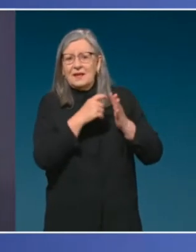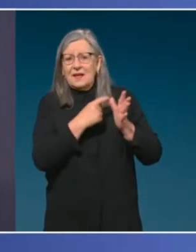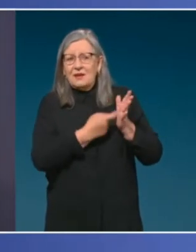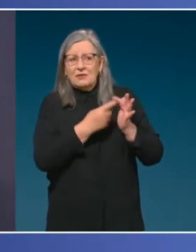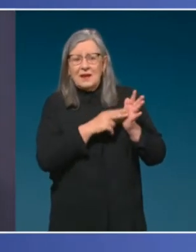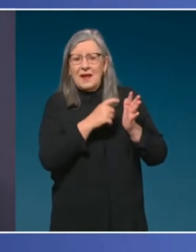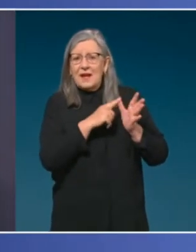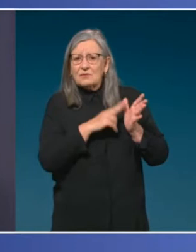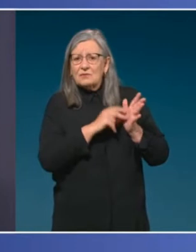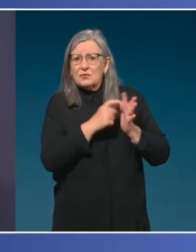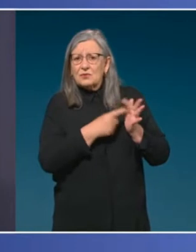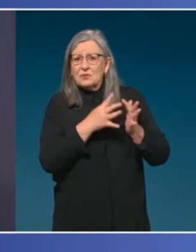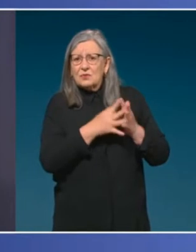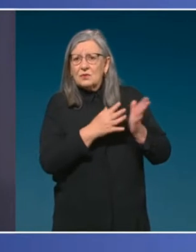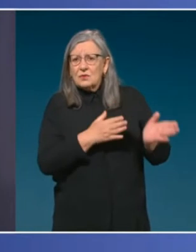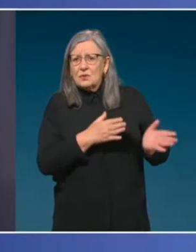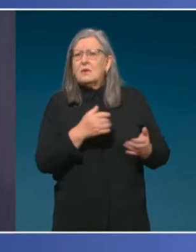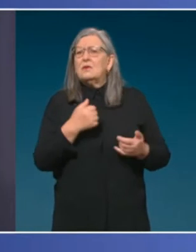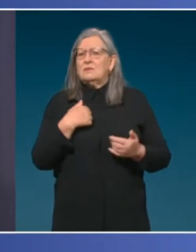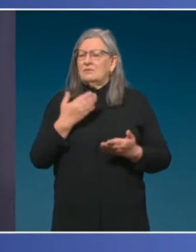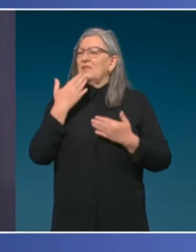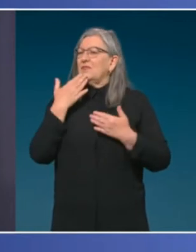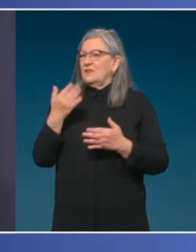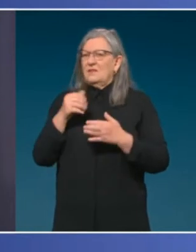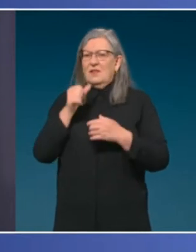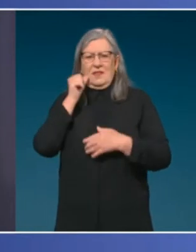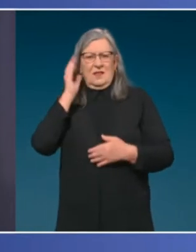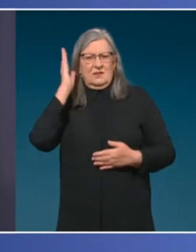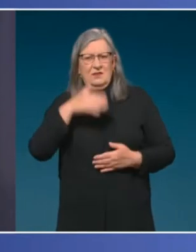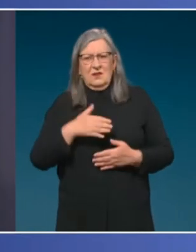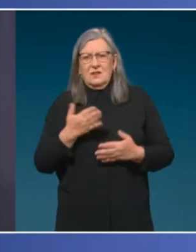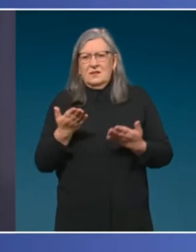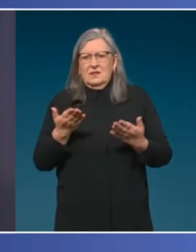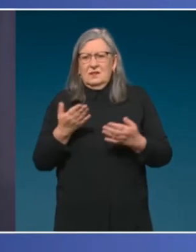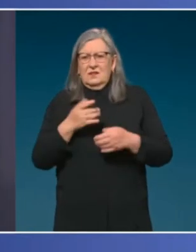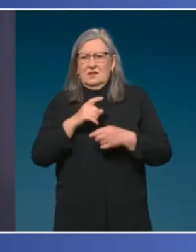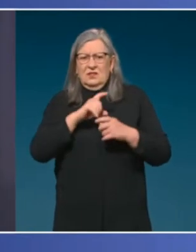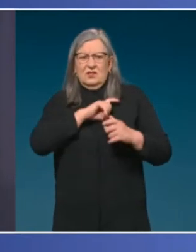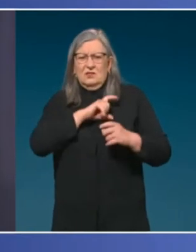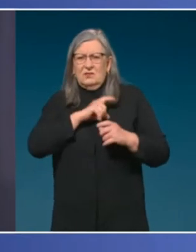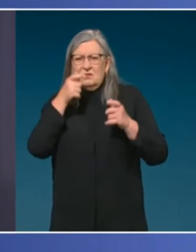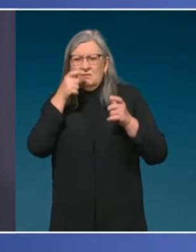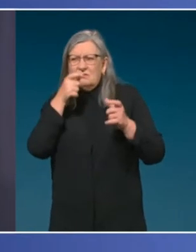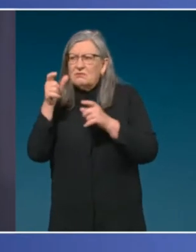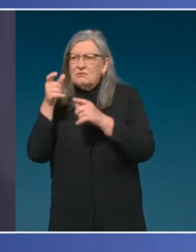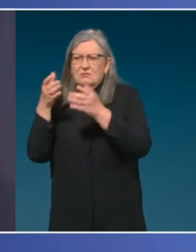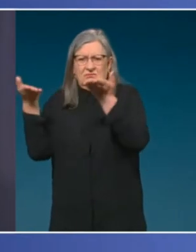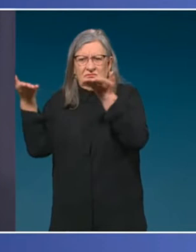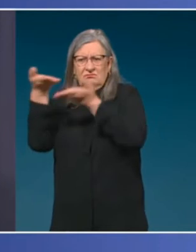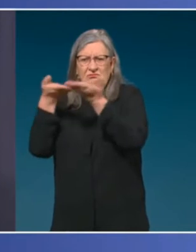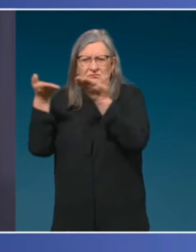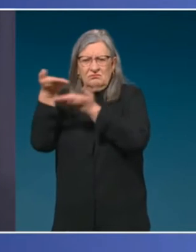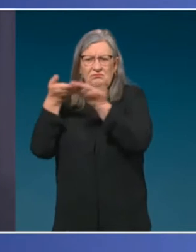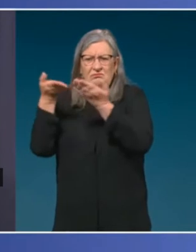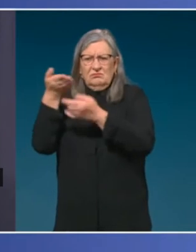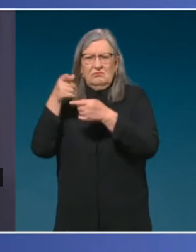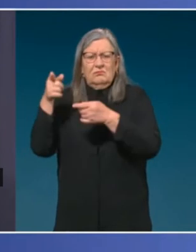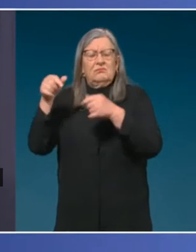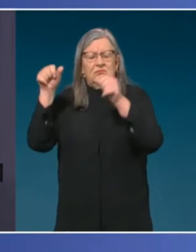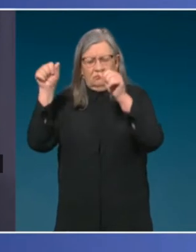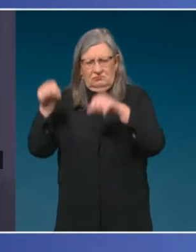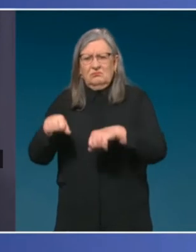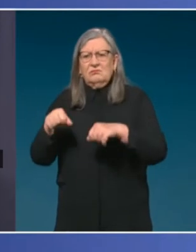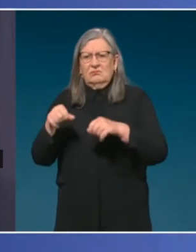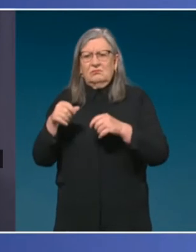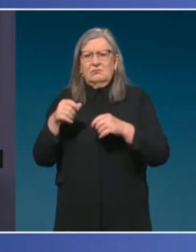last night, the National Security Committee of Cabinet took the decision to pause the reopening of our international